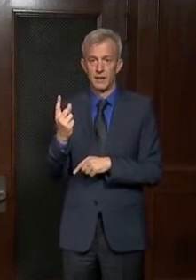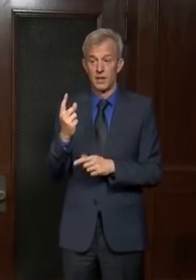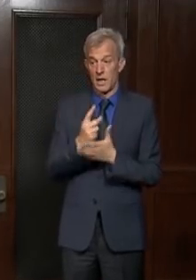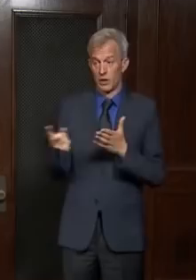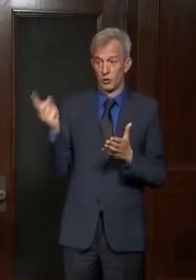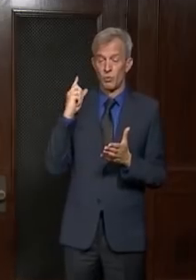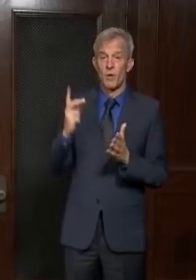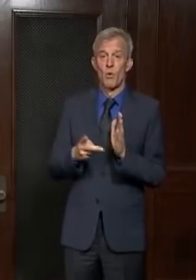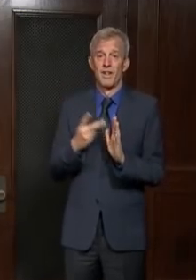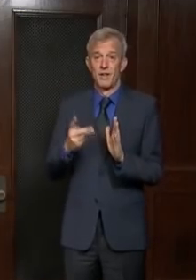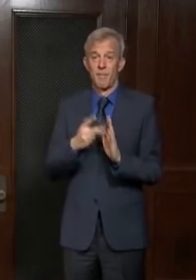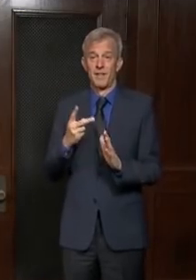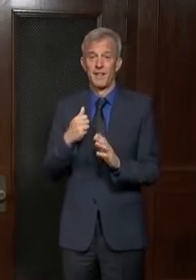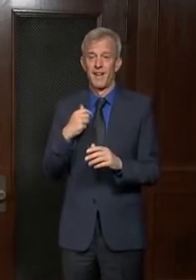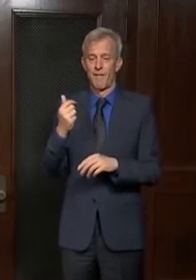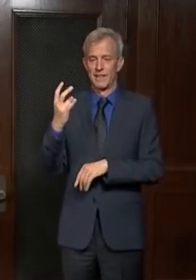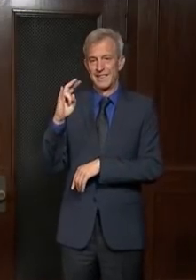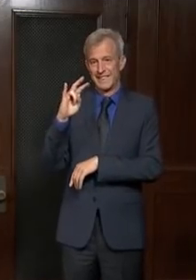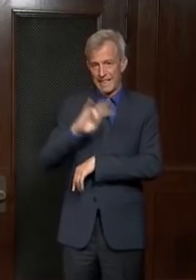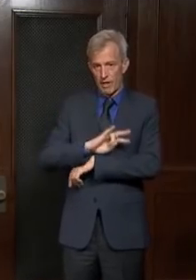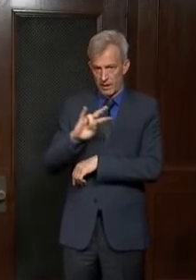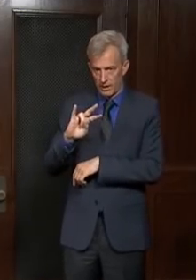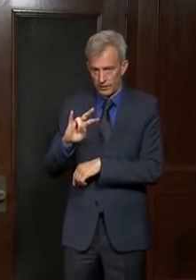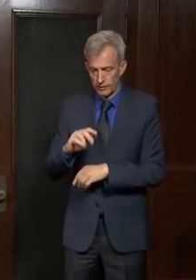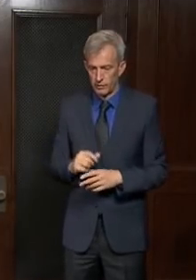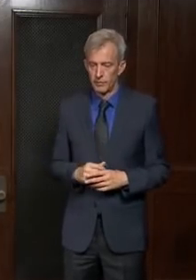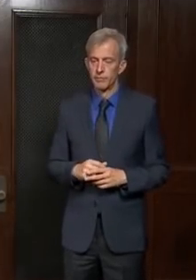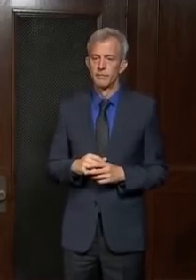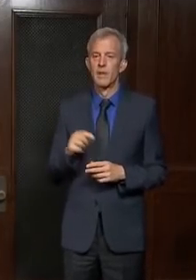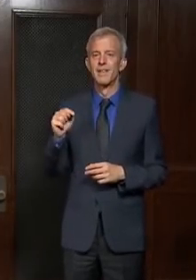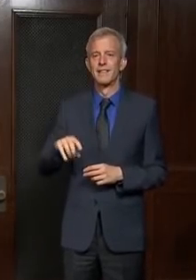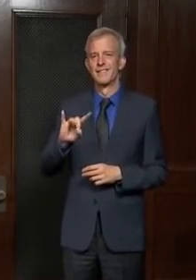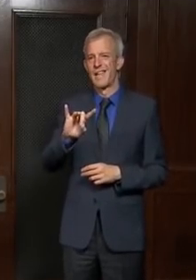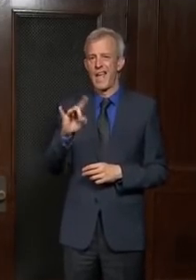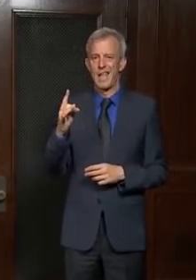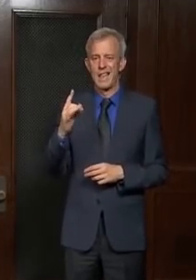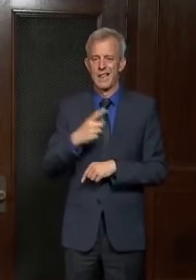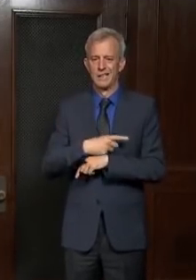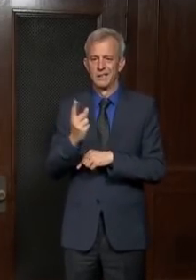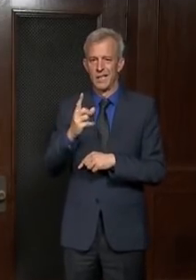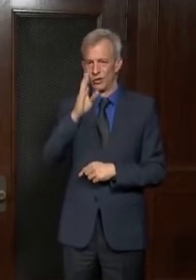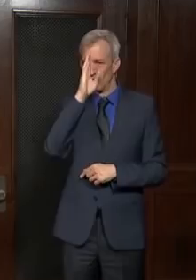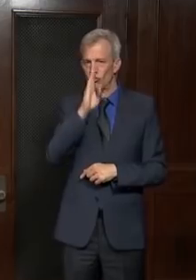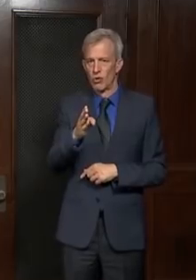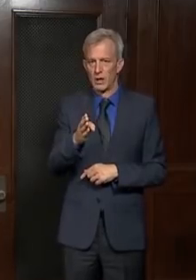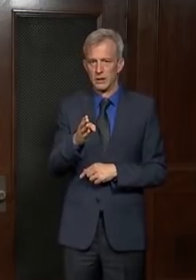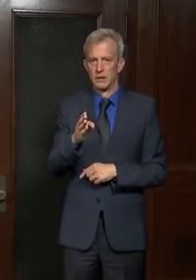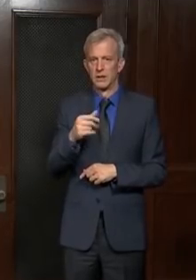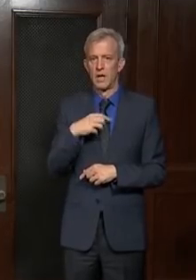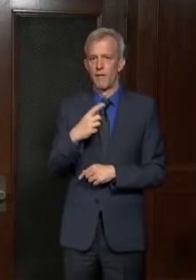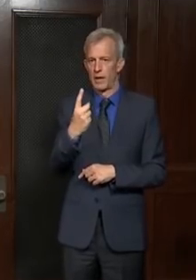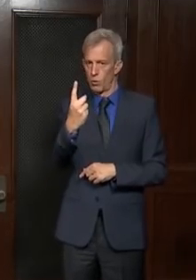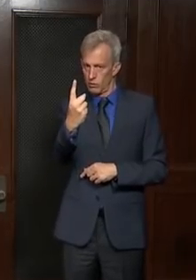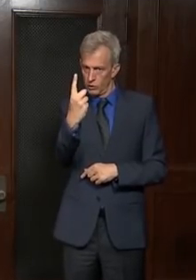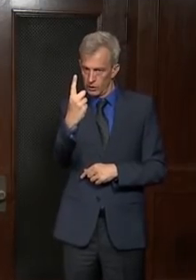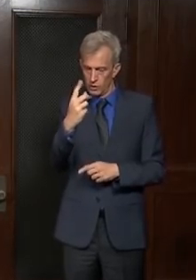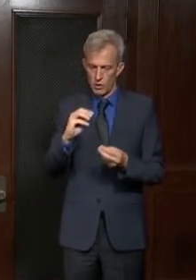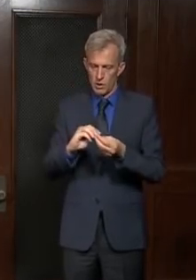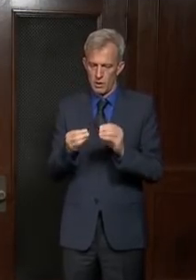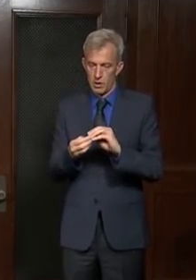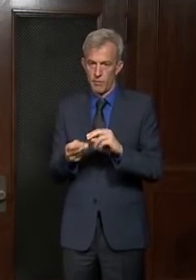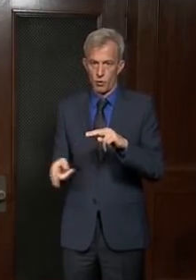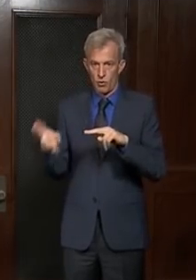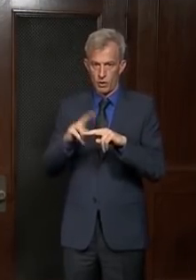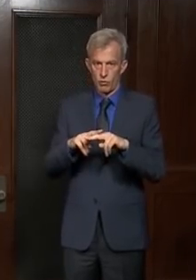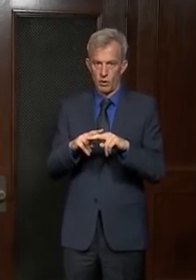were doubling every 7 days. This is also the 8th day in a row of a single-digit increase in